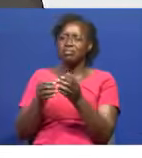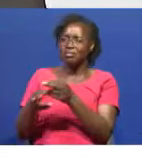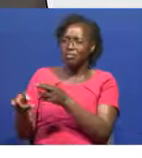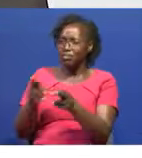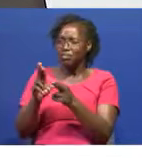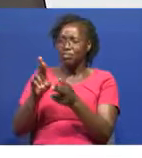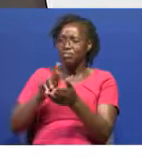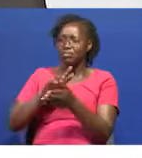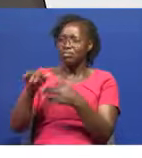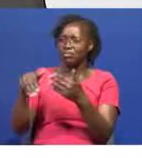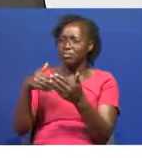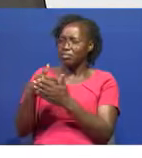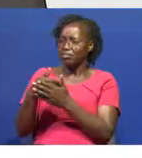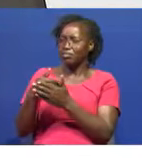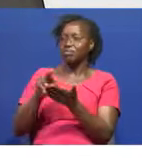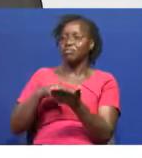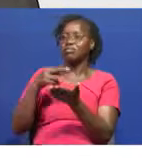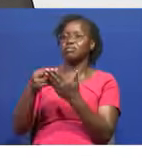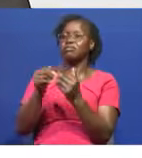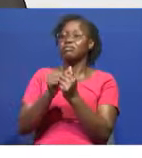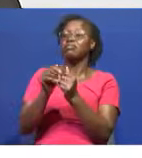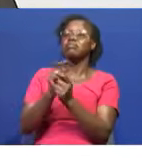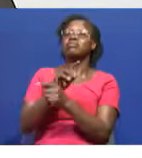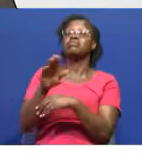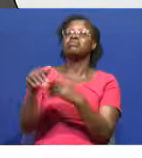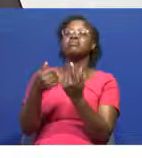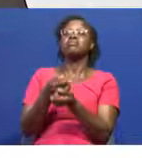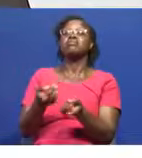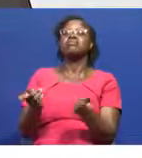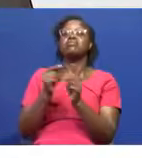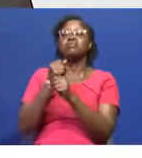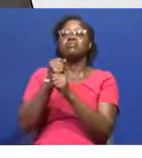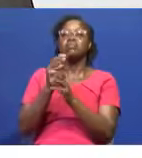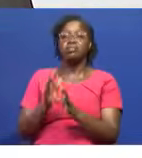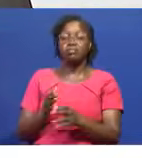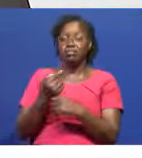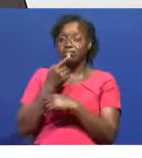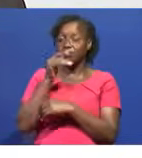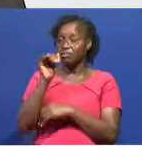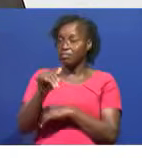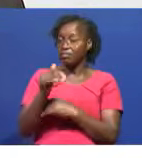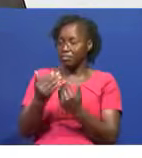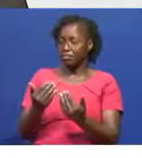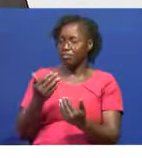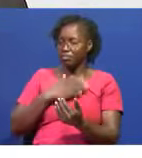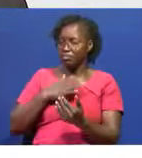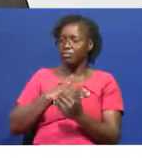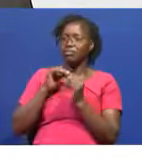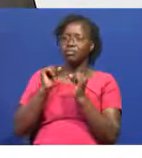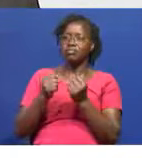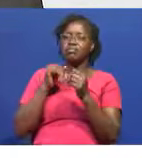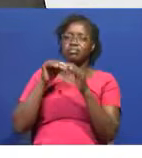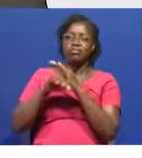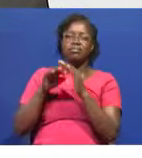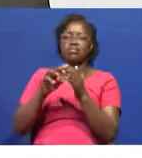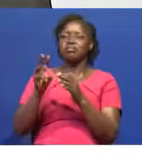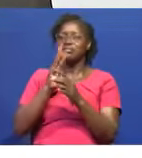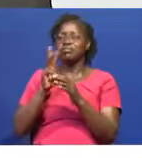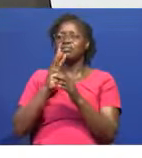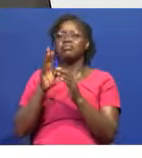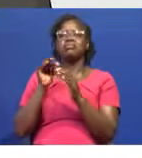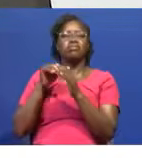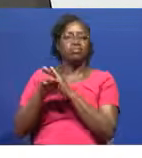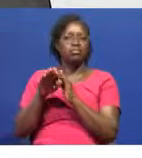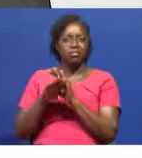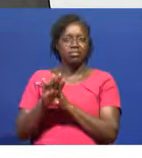these resources must be put together by all of us. So we are all stakeholders towards this, making sure our children are safe, accessing this water,